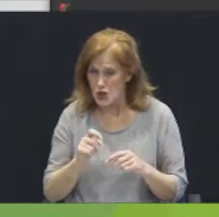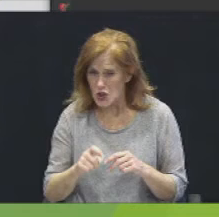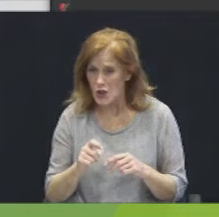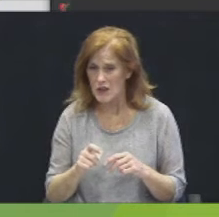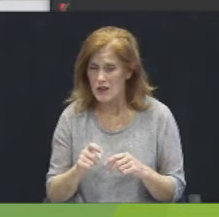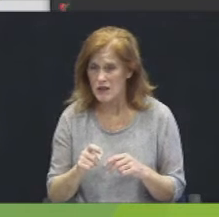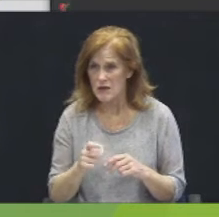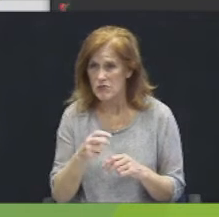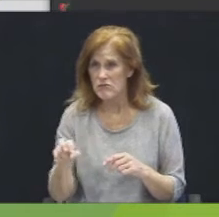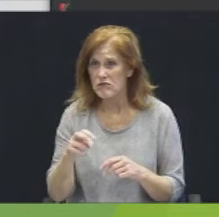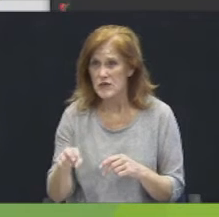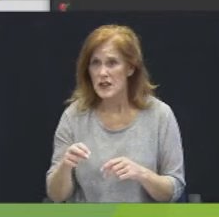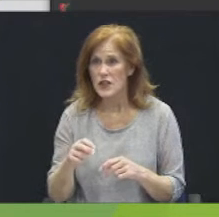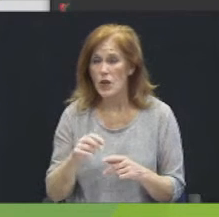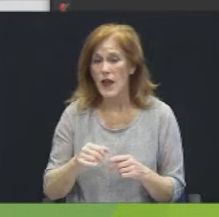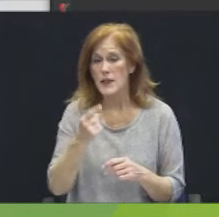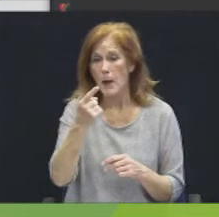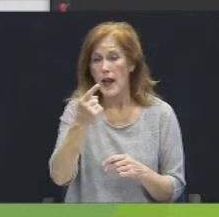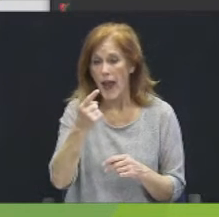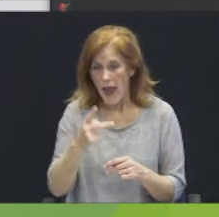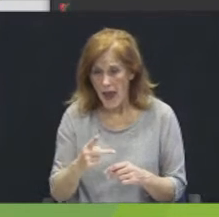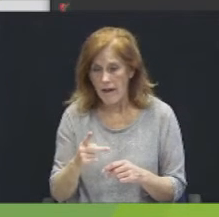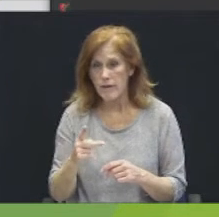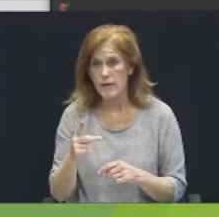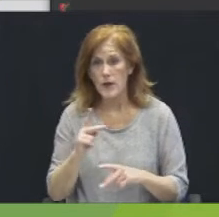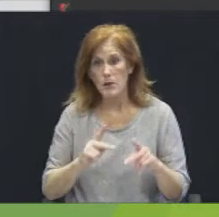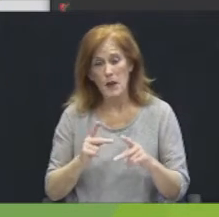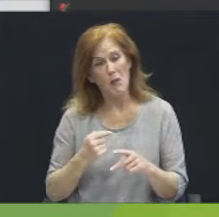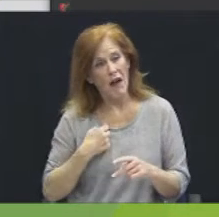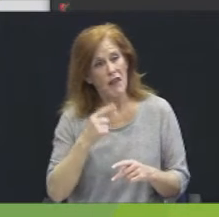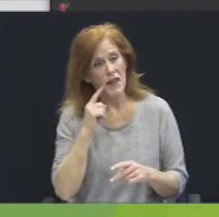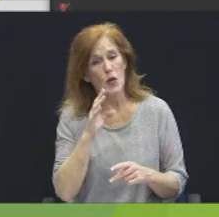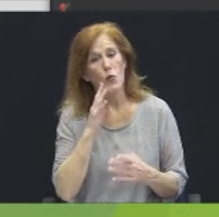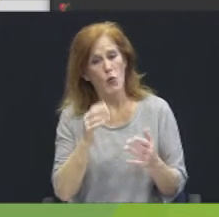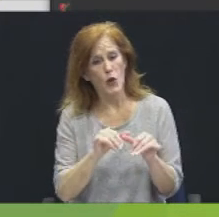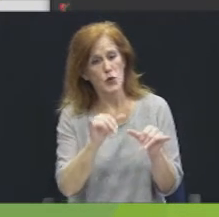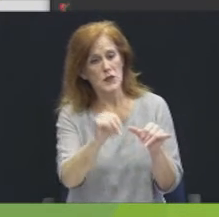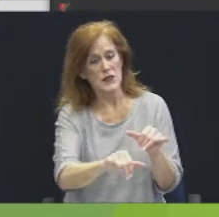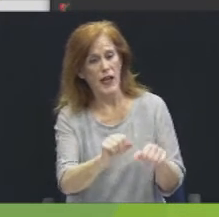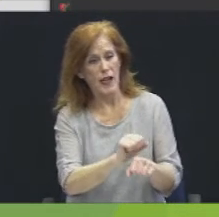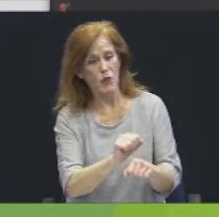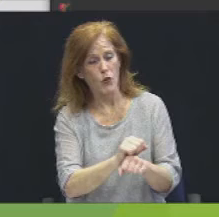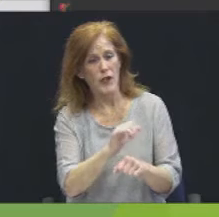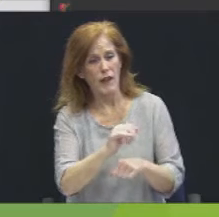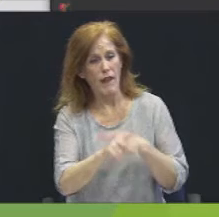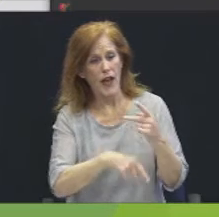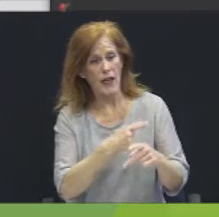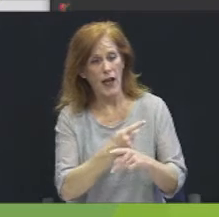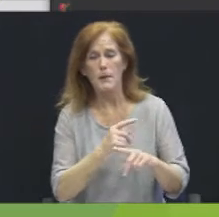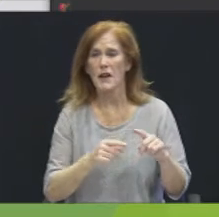half of the individuals who are going to want to work in a sheltered workshop environment, and there's going to be half that don't.